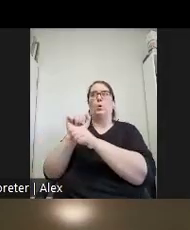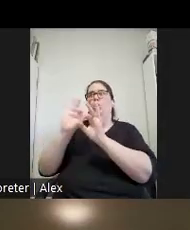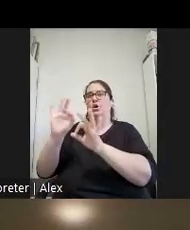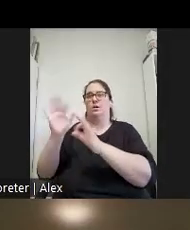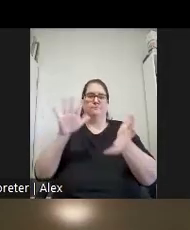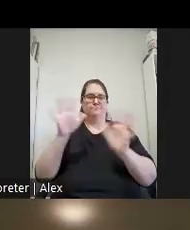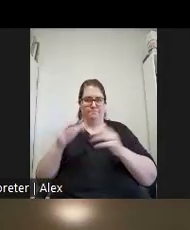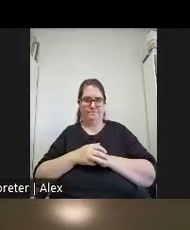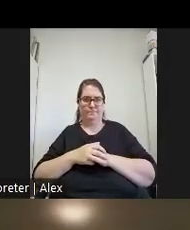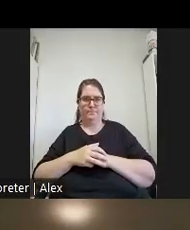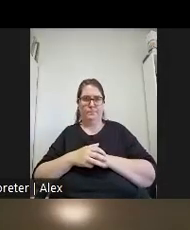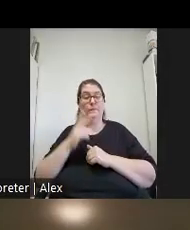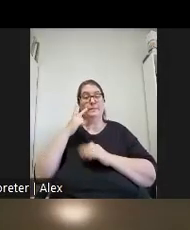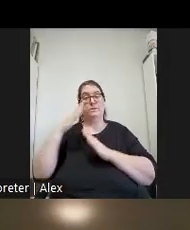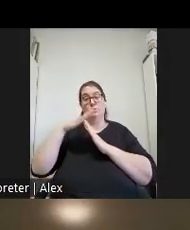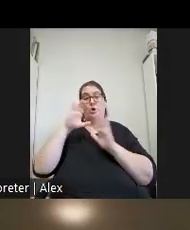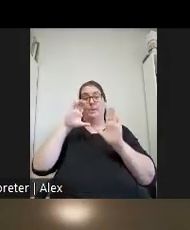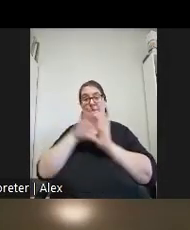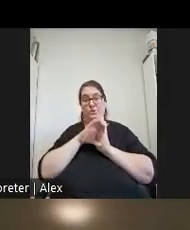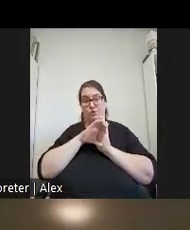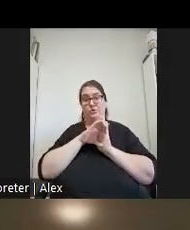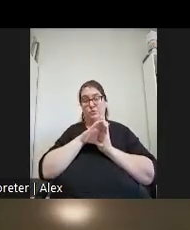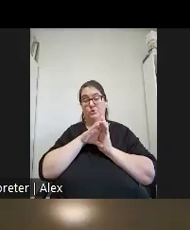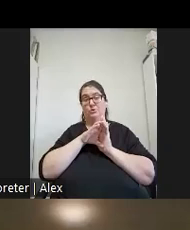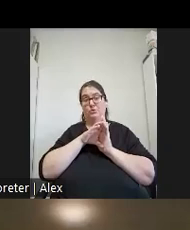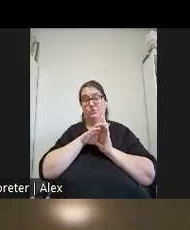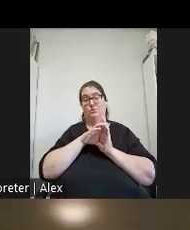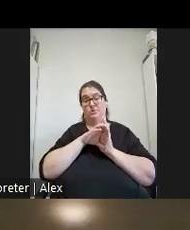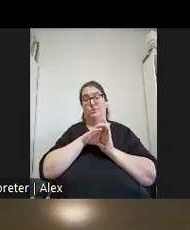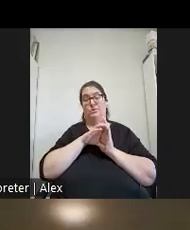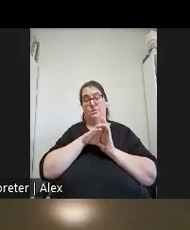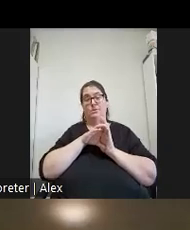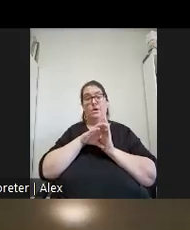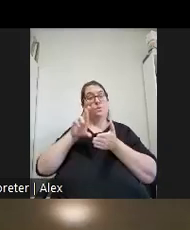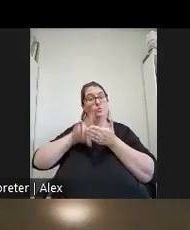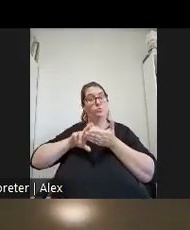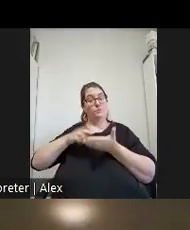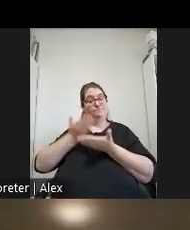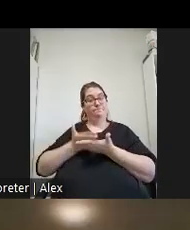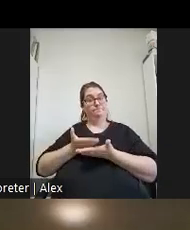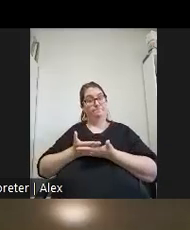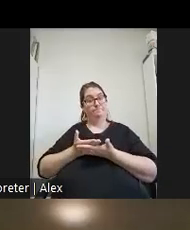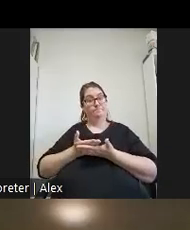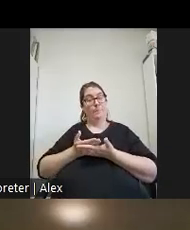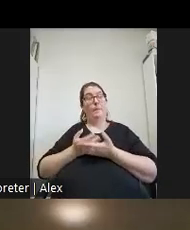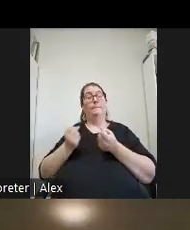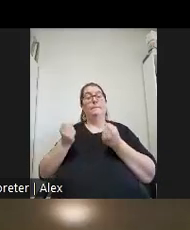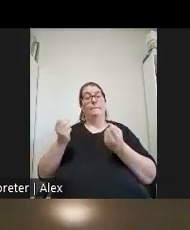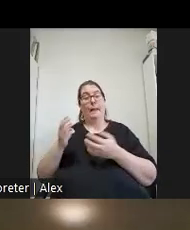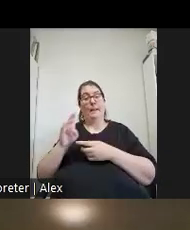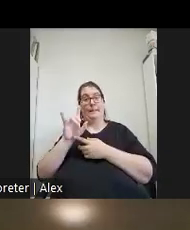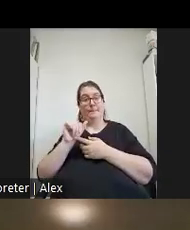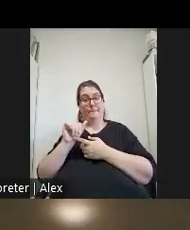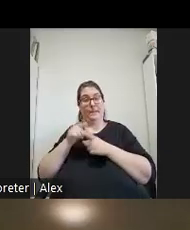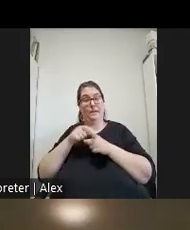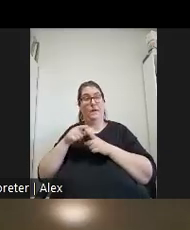if you look at the top image, looking at our research finding, what we found is that many of the major tools are focused primarily on